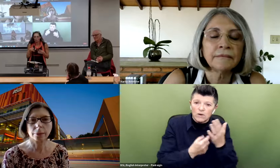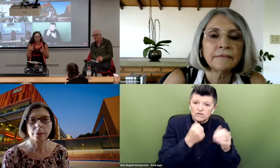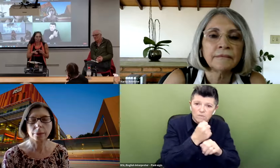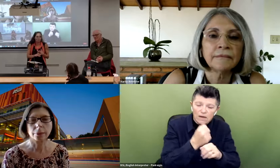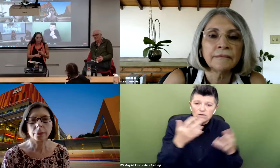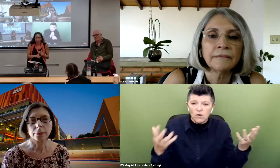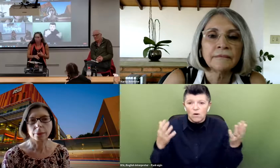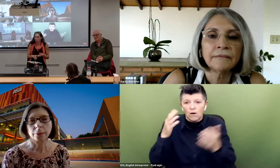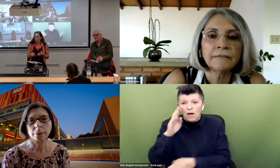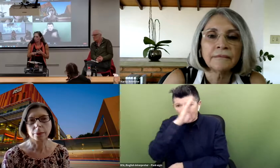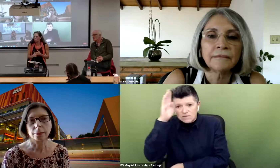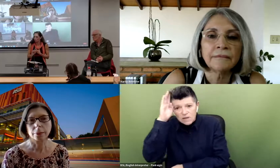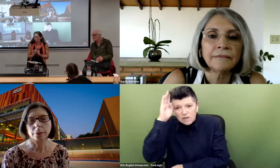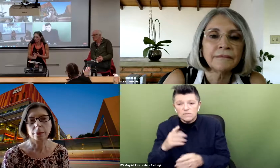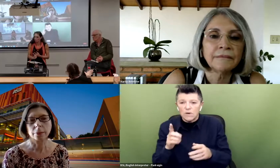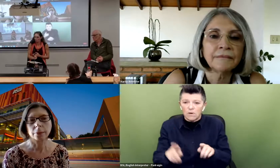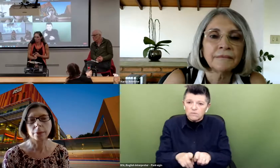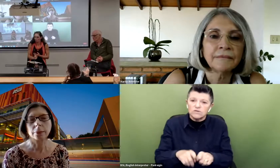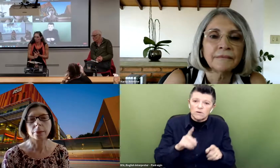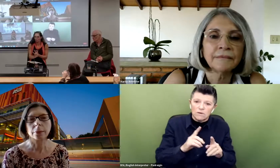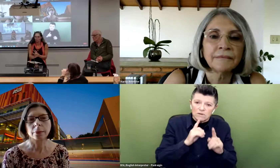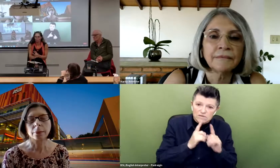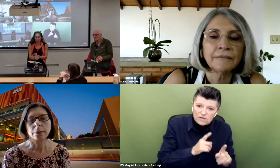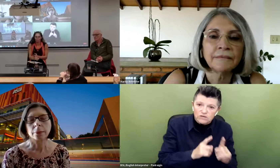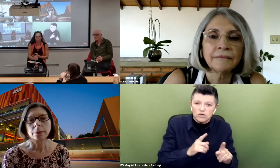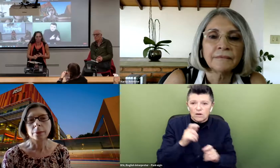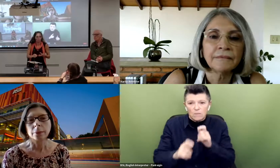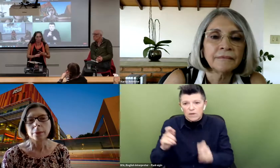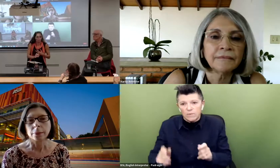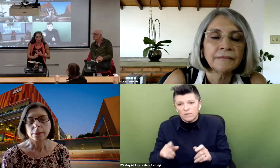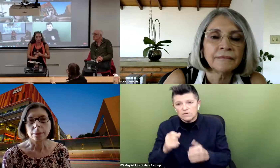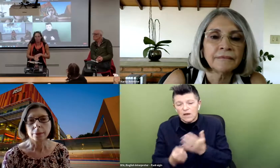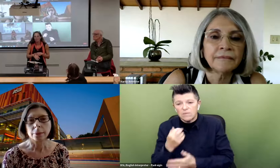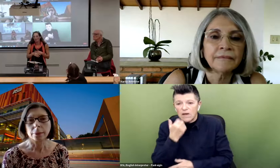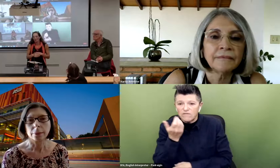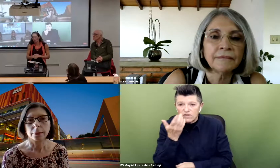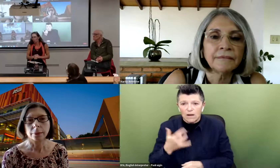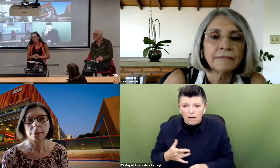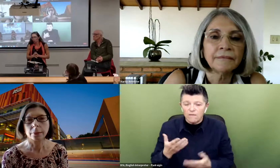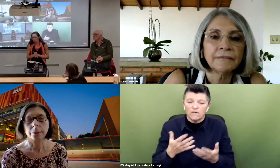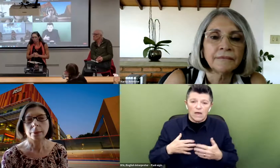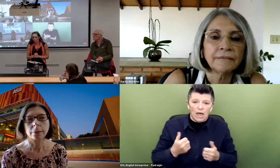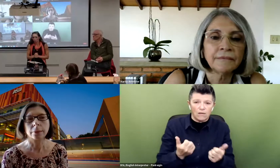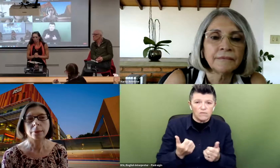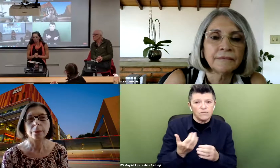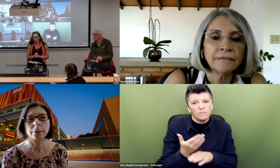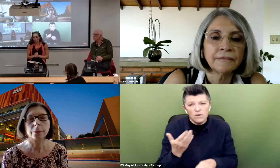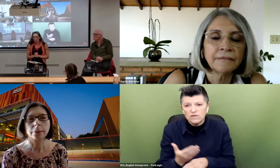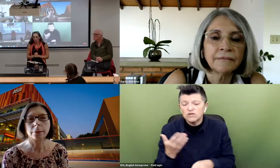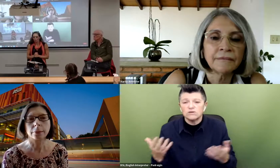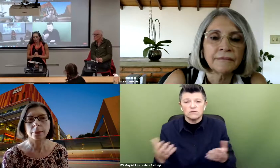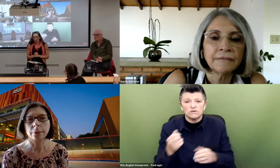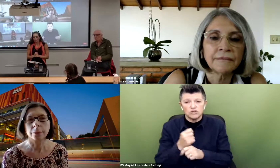important, but amongst teachers, amongst people who are confronted with this, like health practitioners, GPs, social